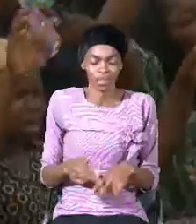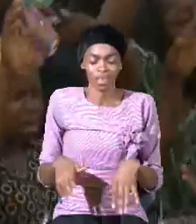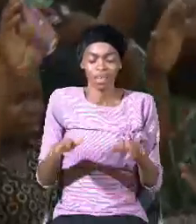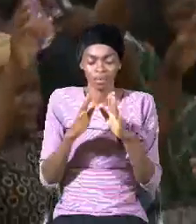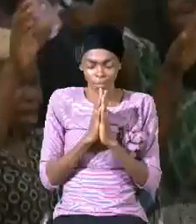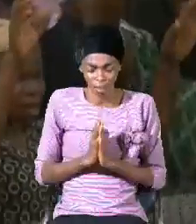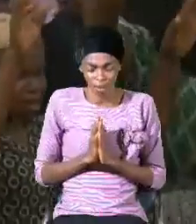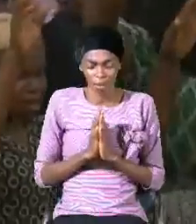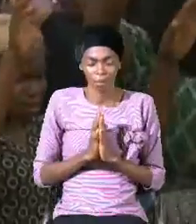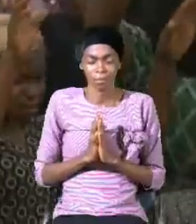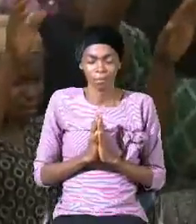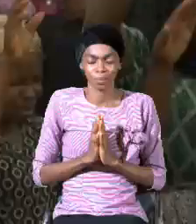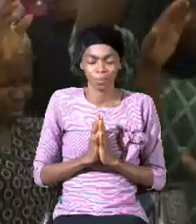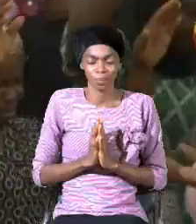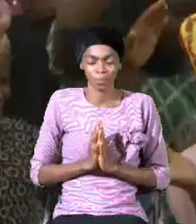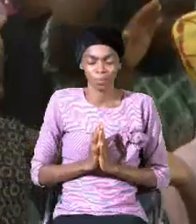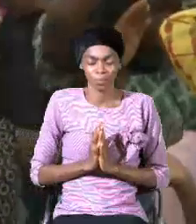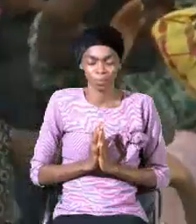name.